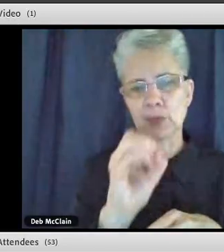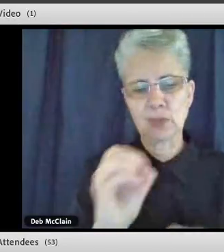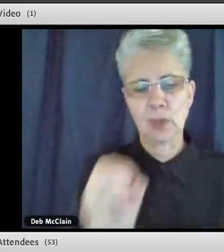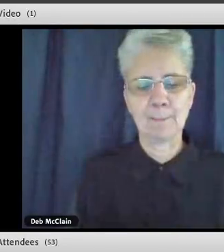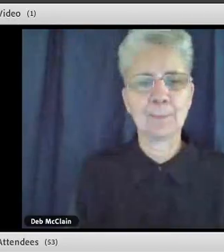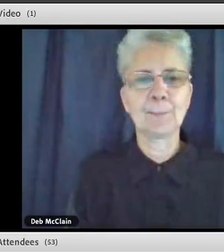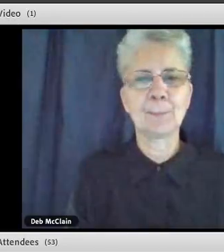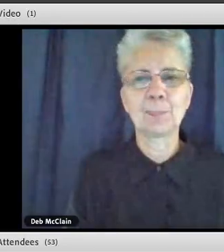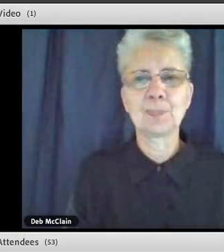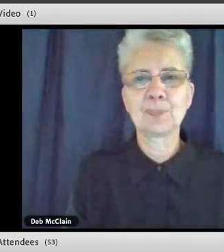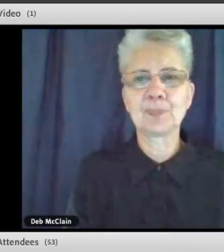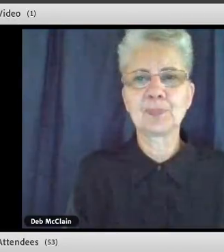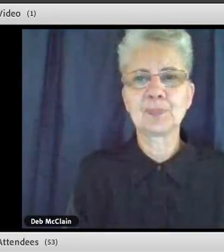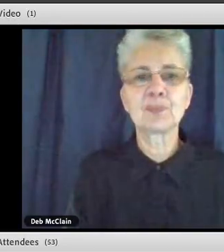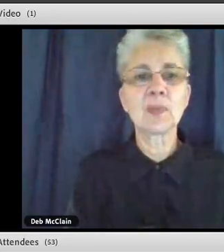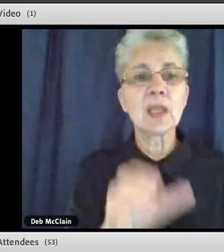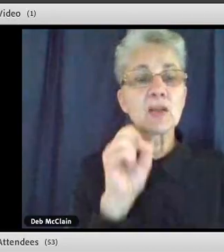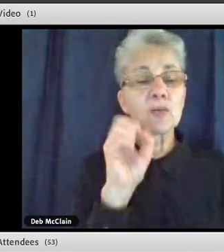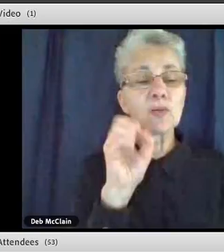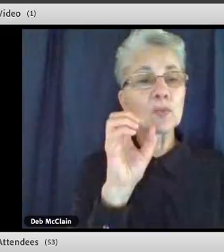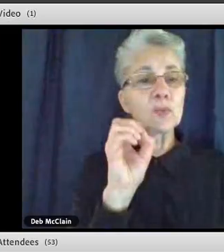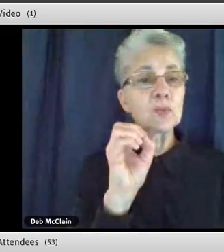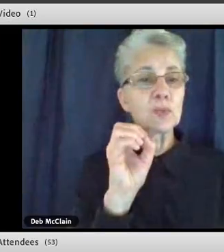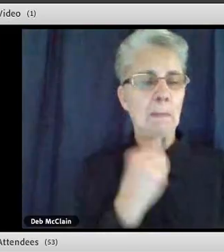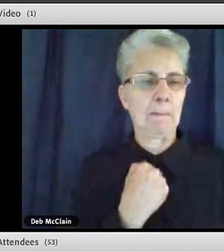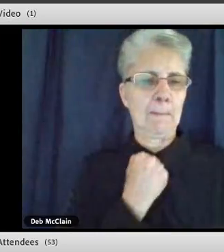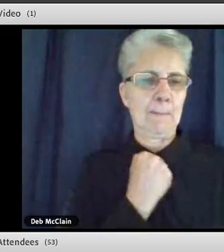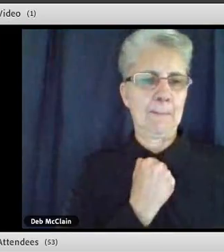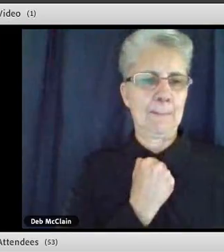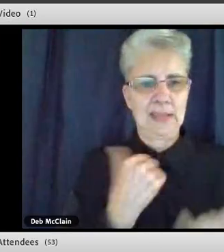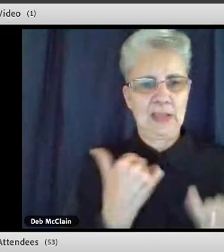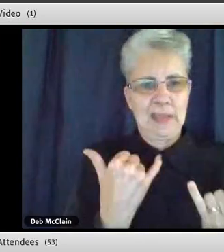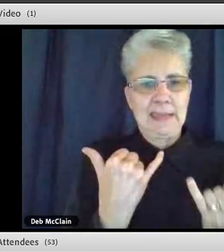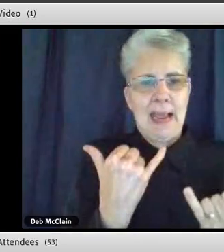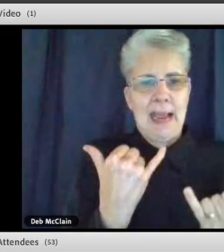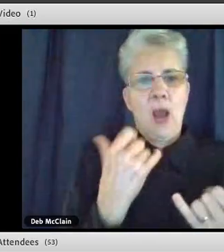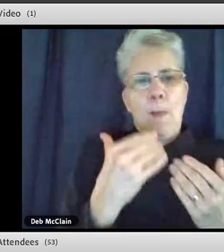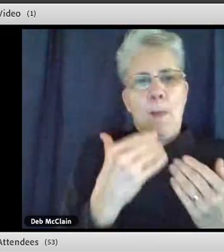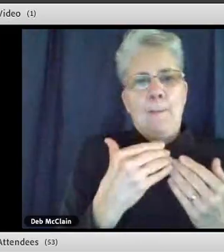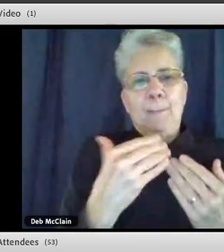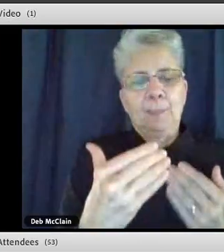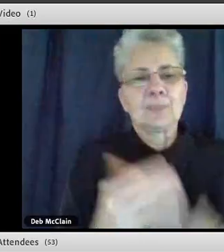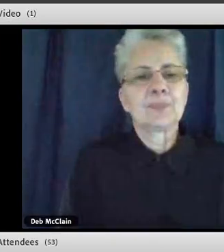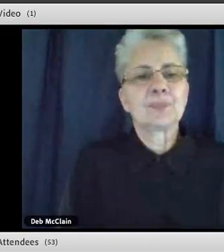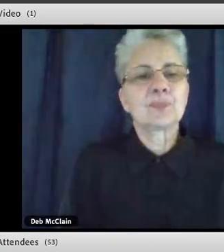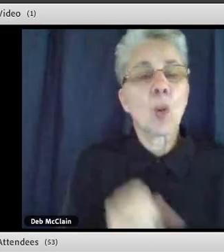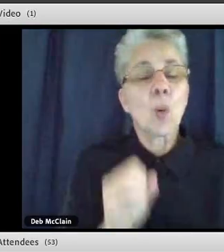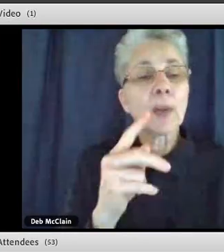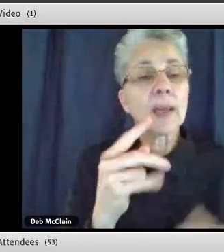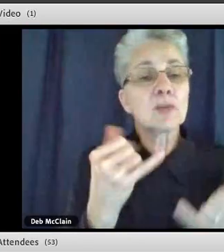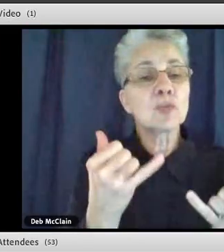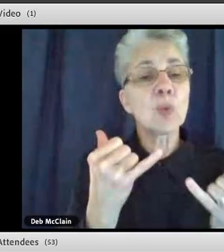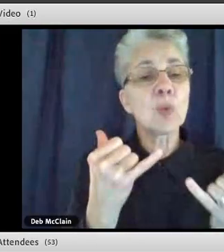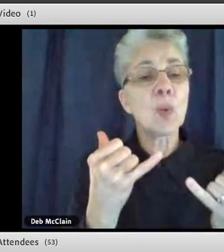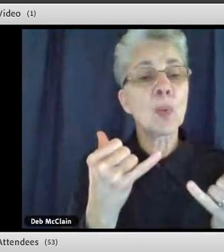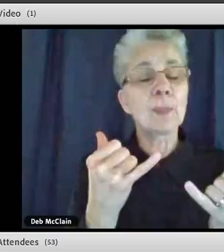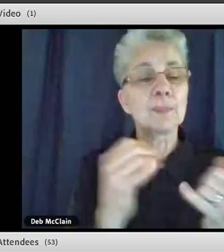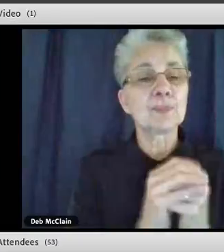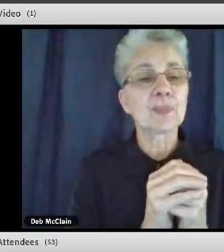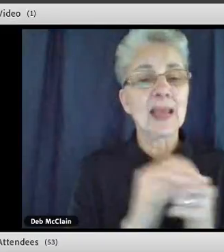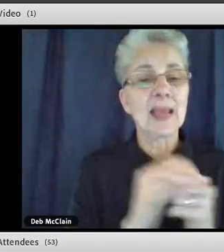wonky, that's why. So I apologize ahead of time for that. So okay, so